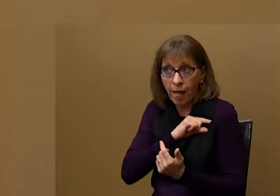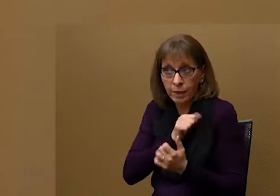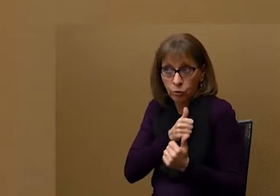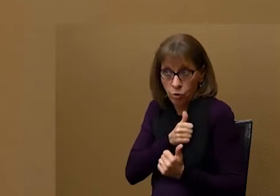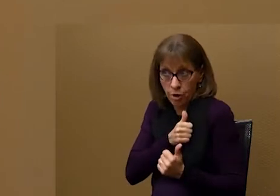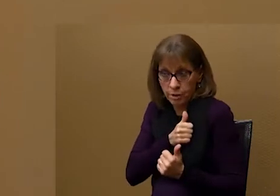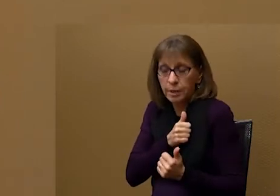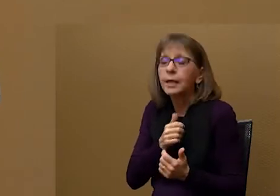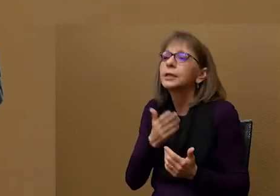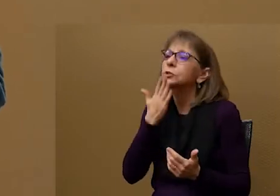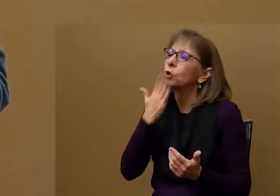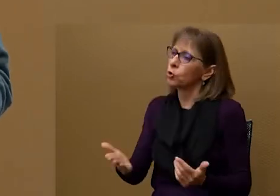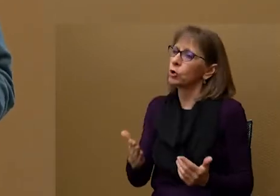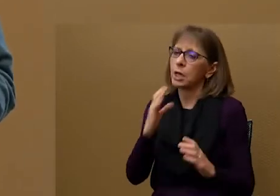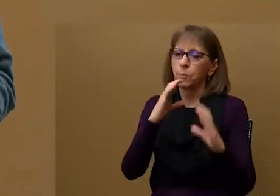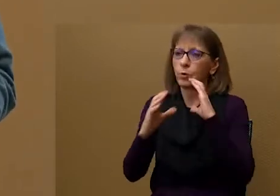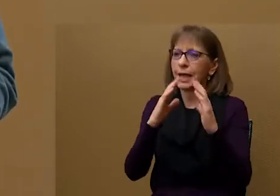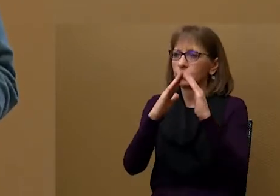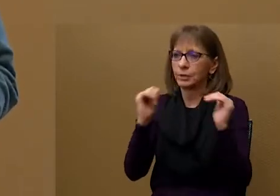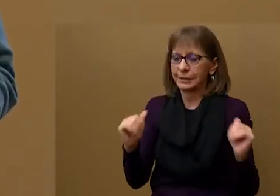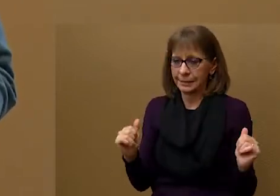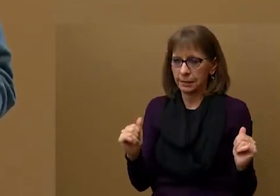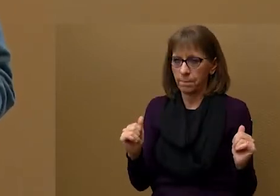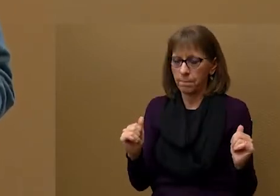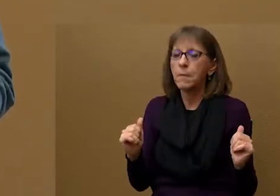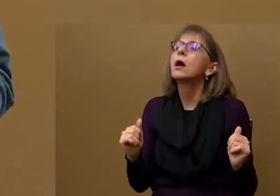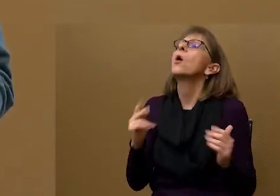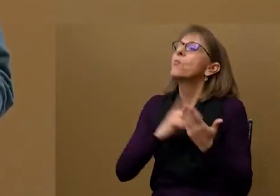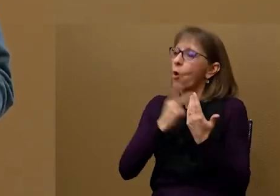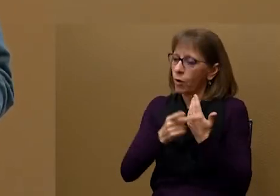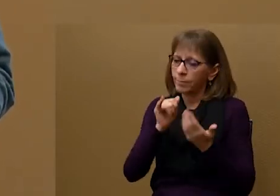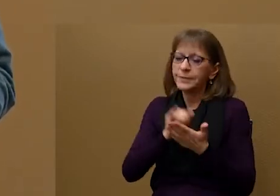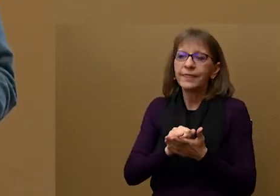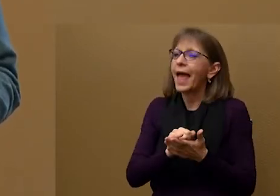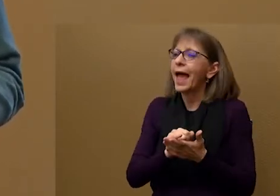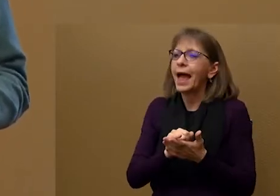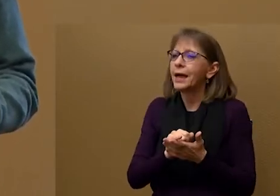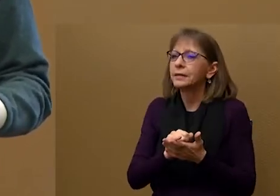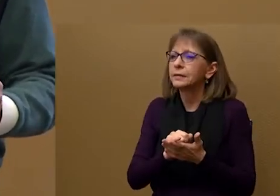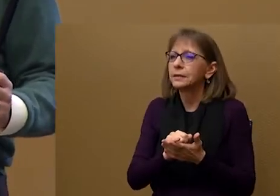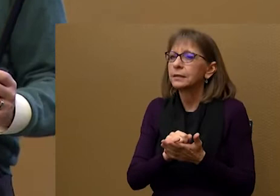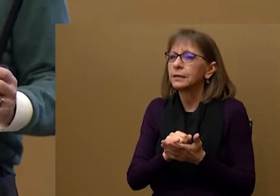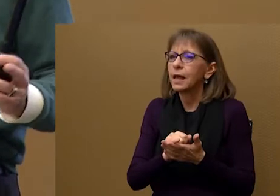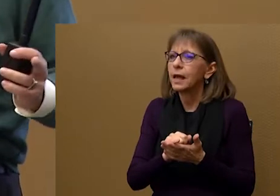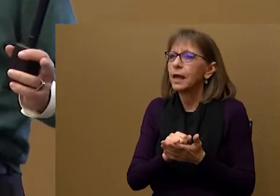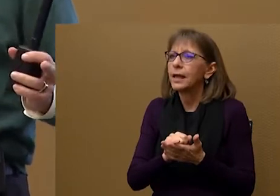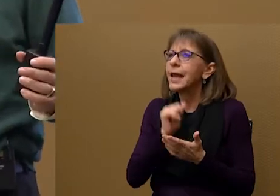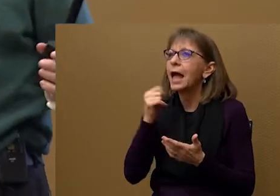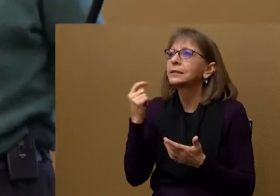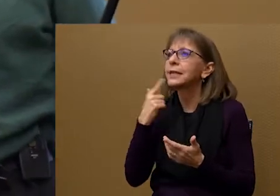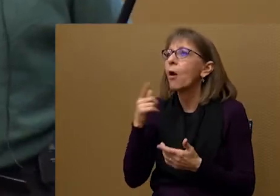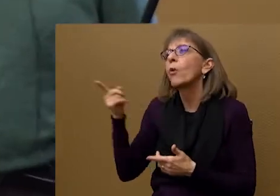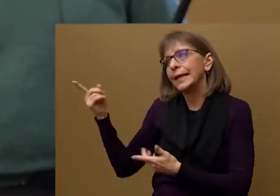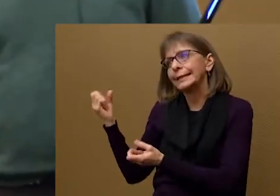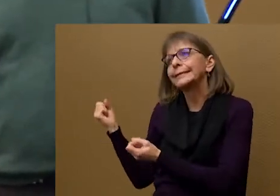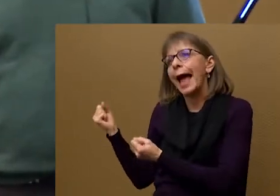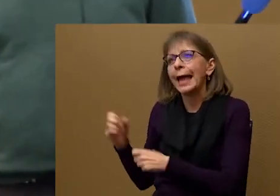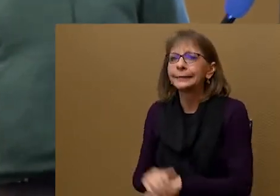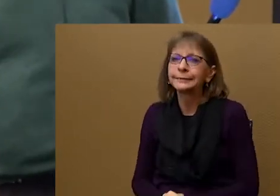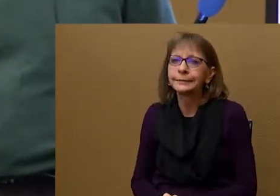is a sophisticated communication assessment. Programs that have gone beyond what the simple,